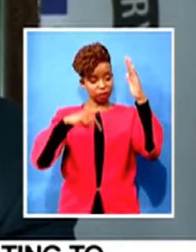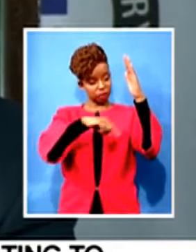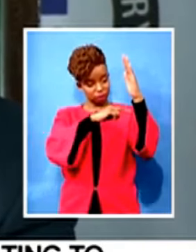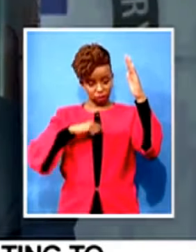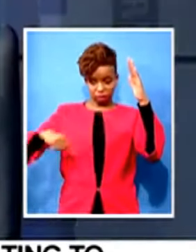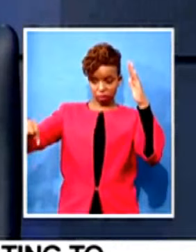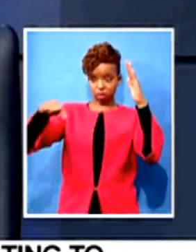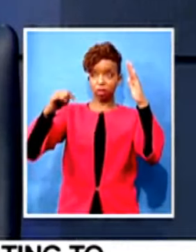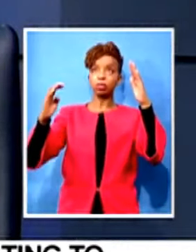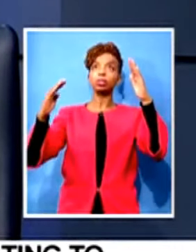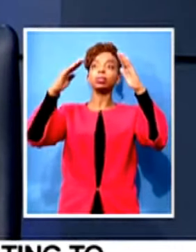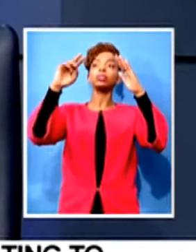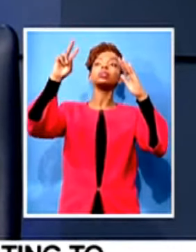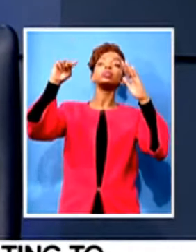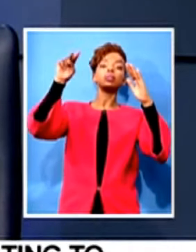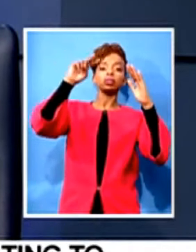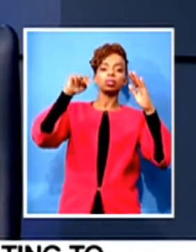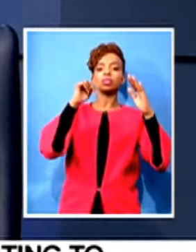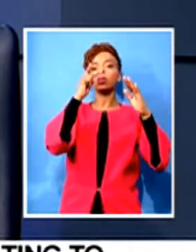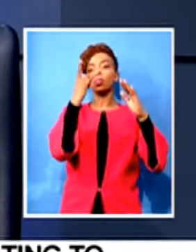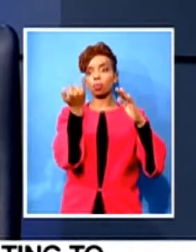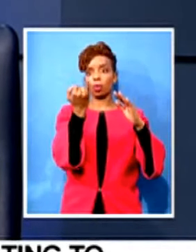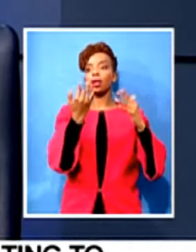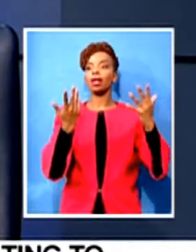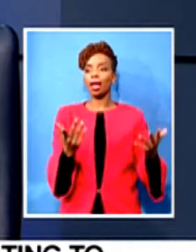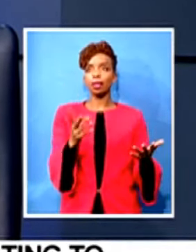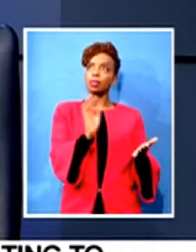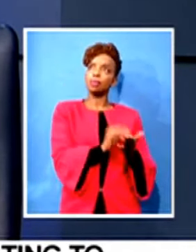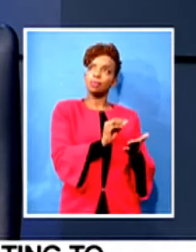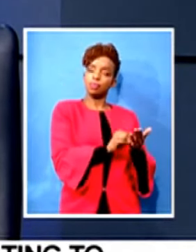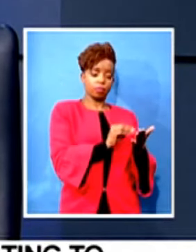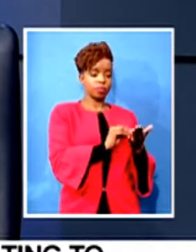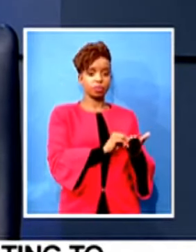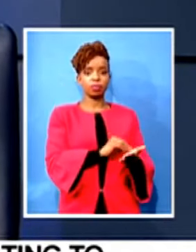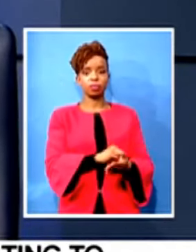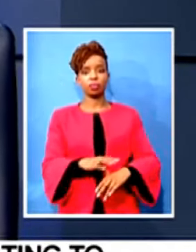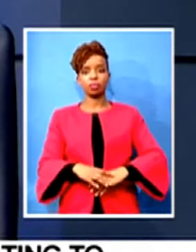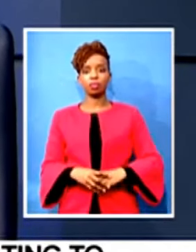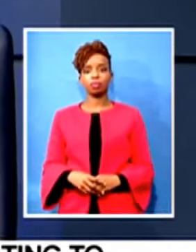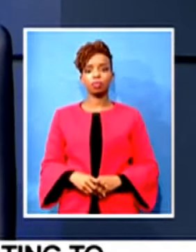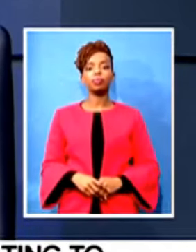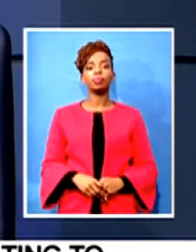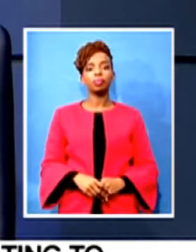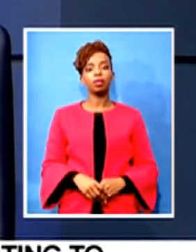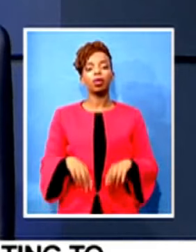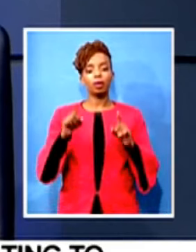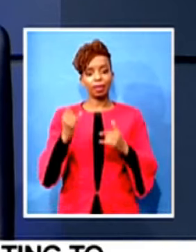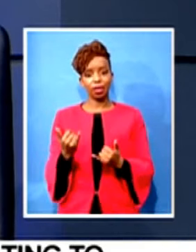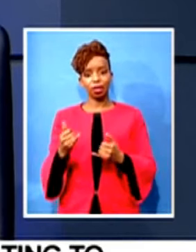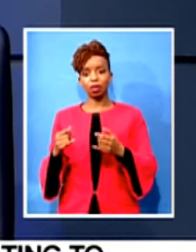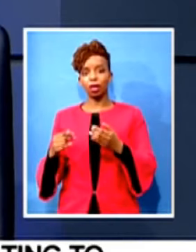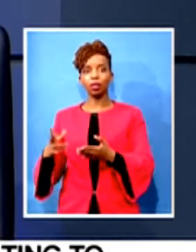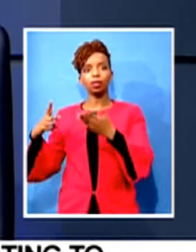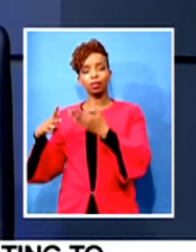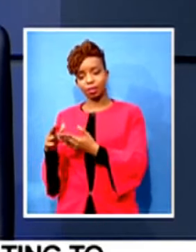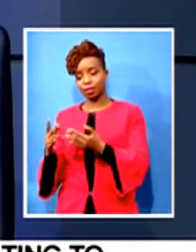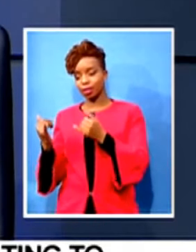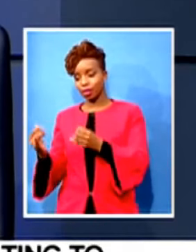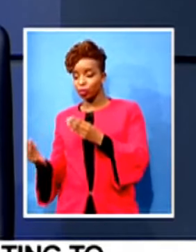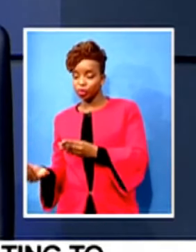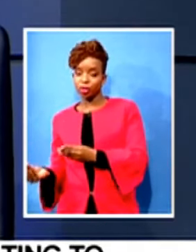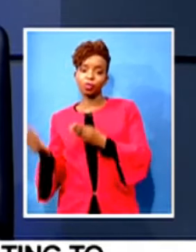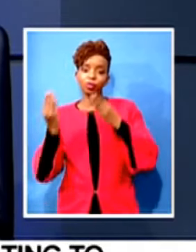then make a note. All right, we'll have to leave the State Capture Commission. I want to take you now to Emadadeni in Newcastle,